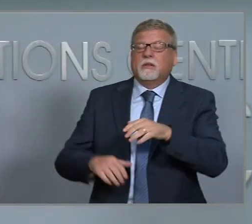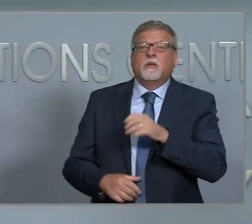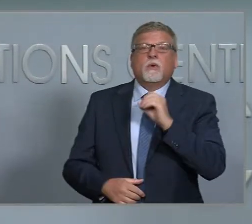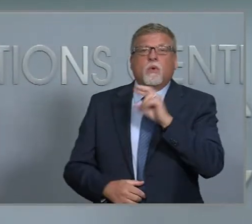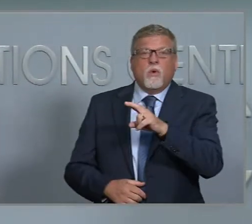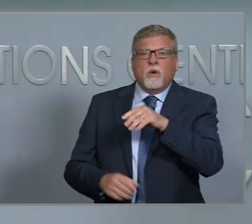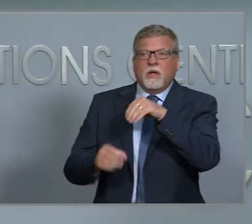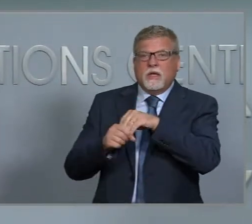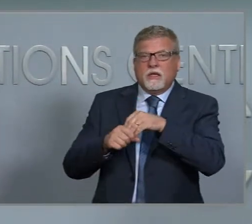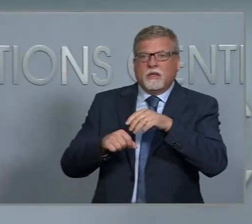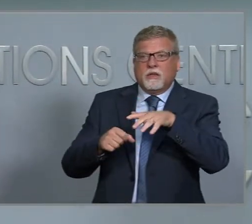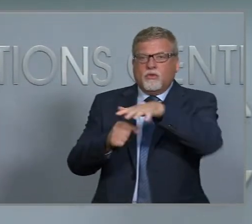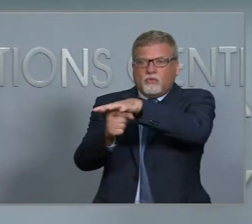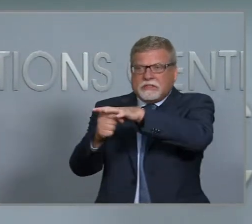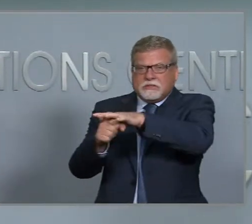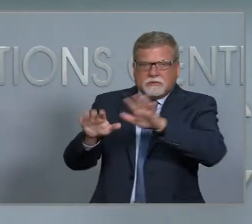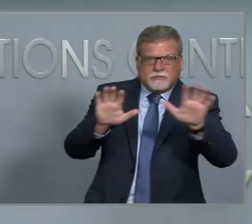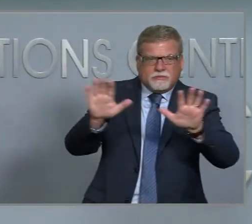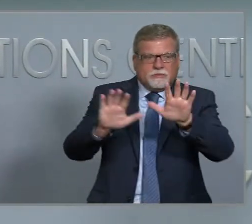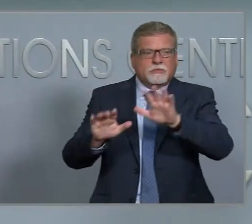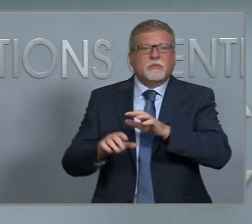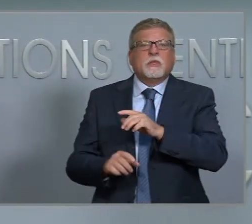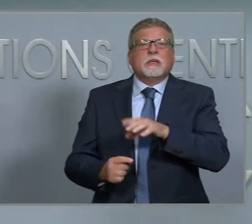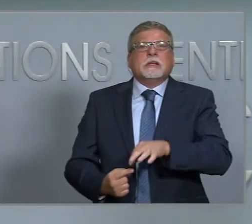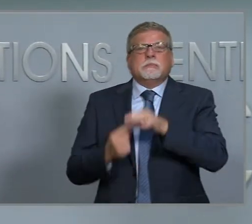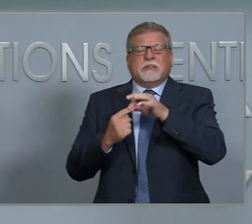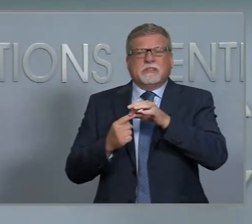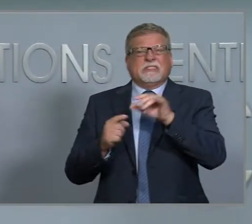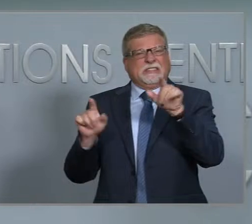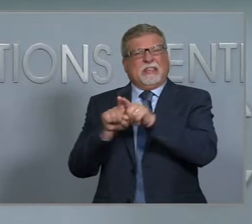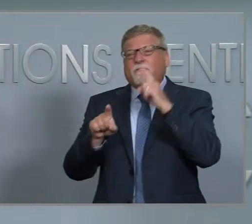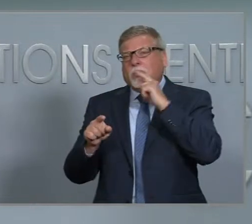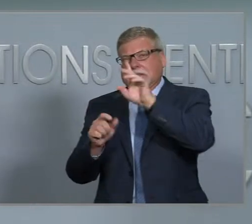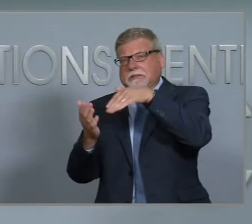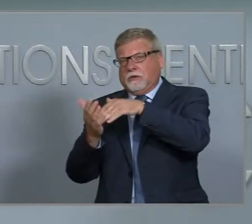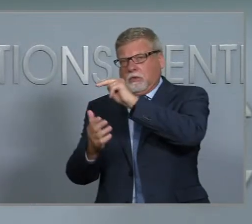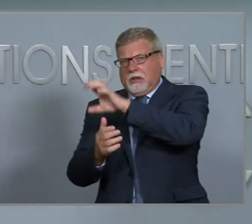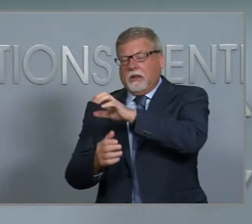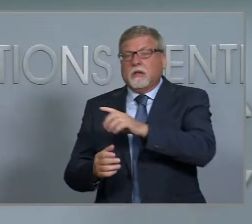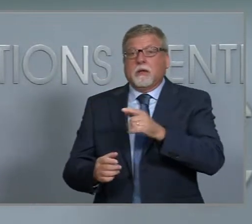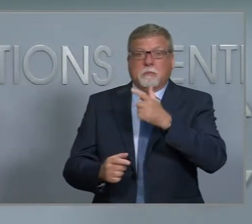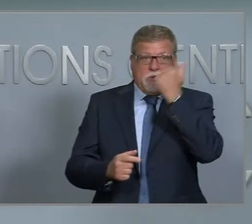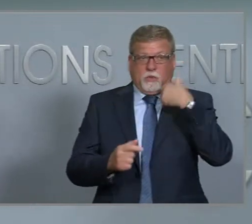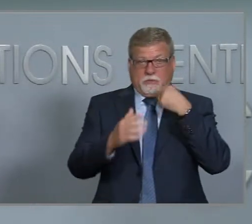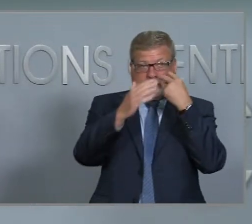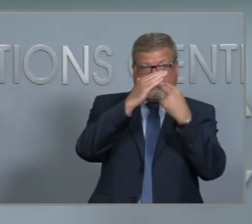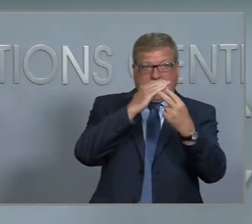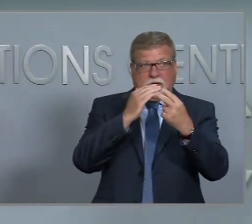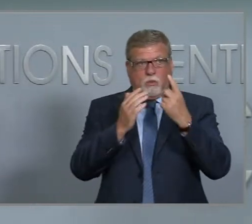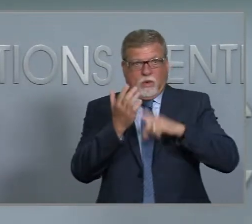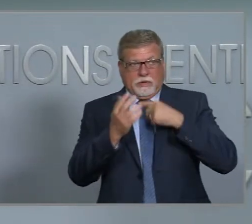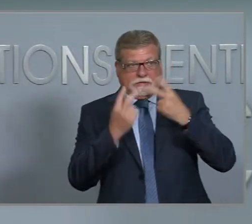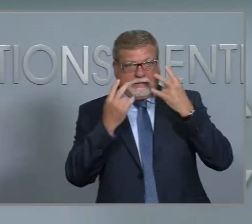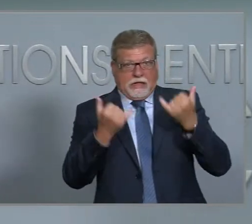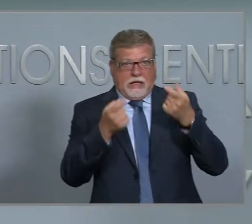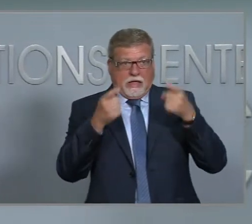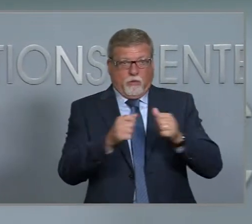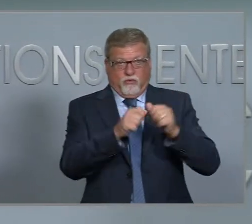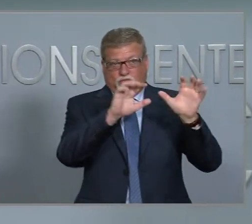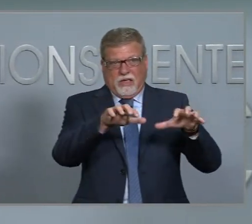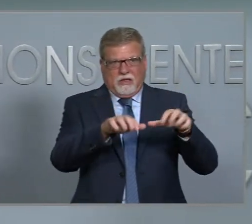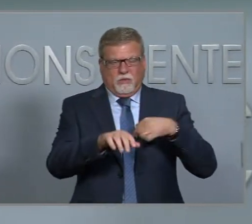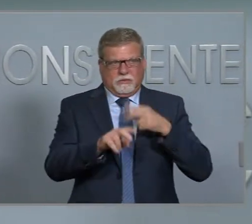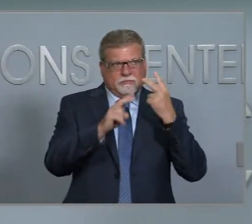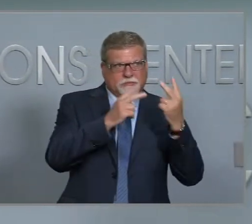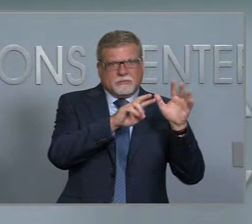at a regional location. Same with the teams in our central branch. Right now, with the rainfall that we're seeing, again, I would also remind